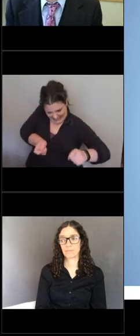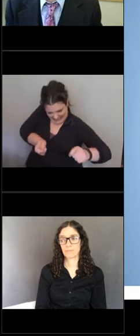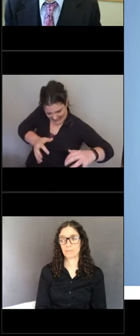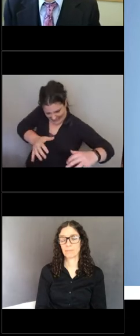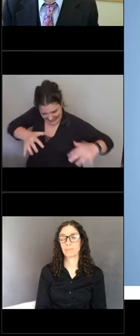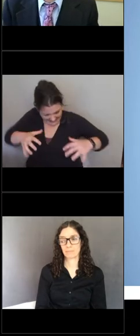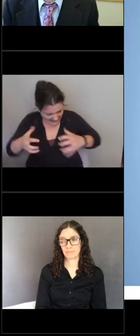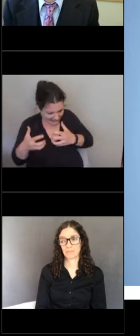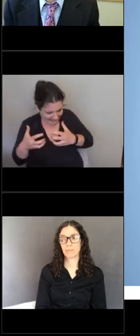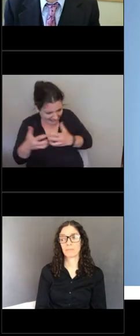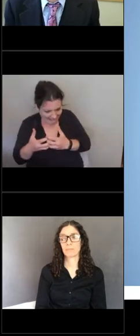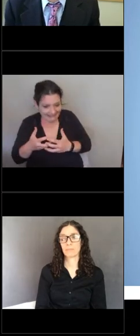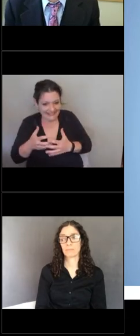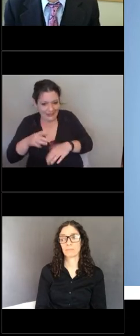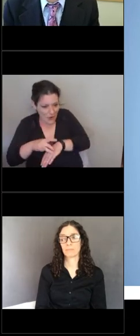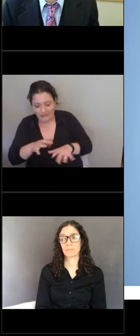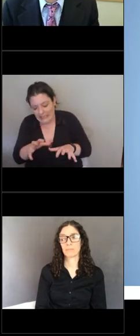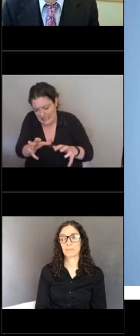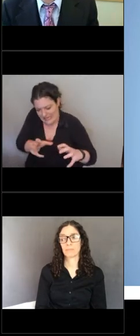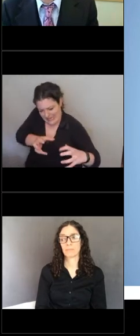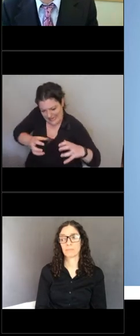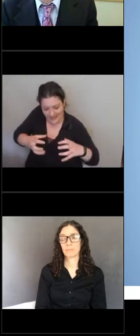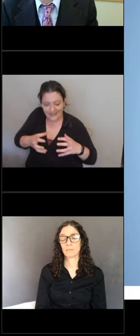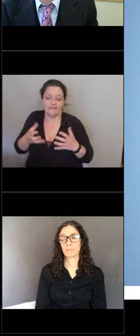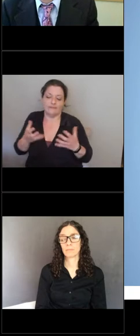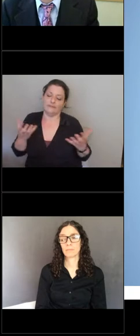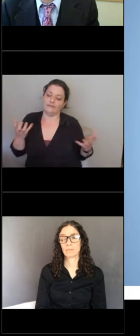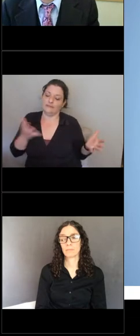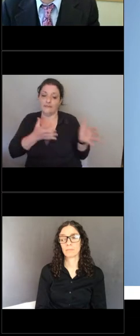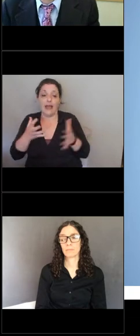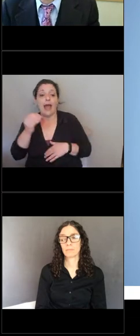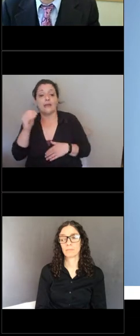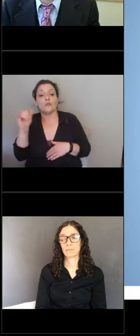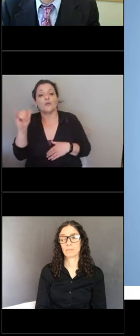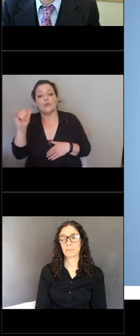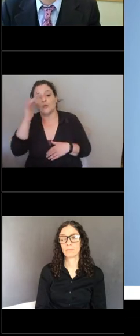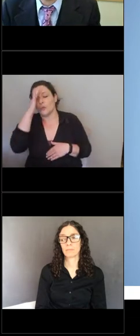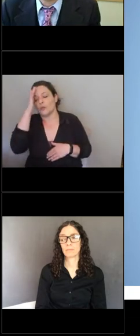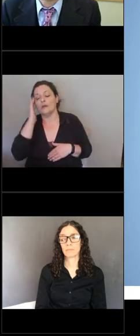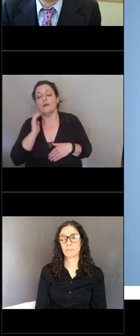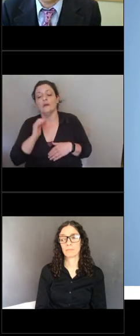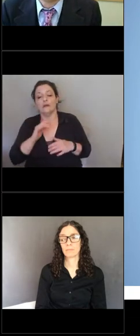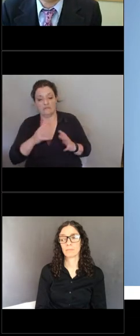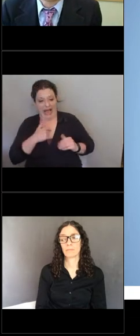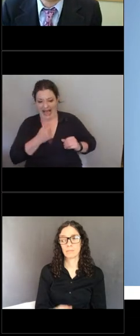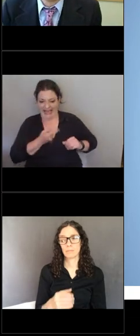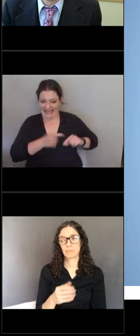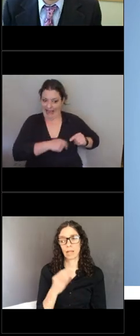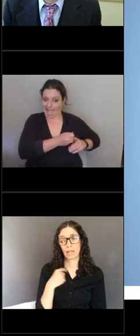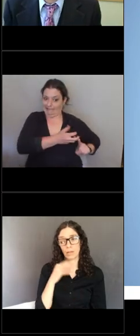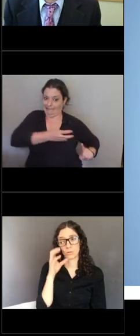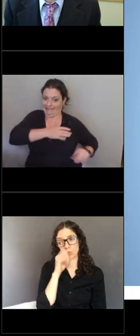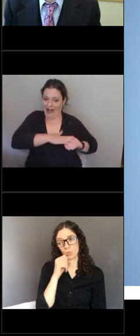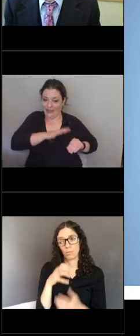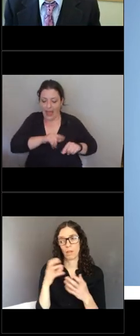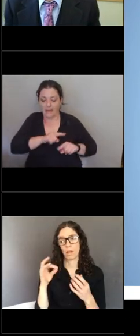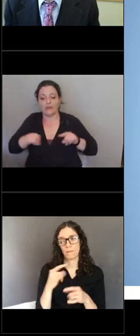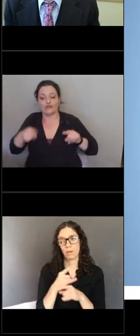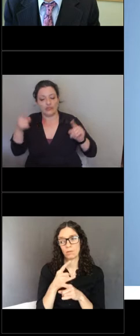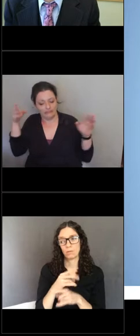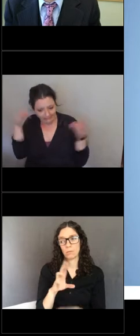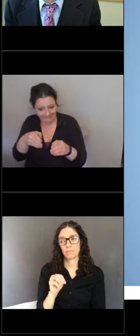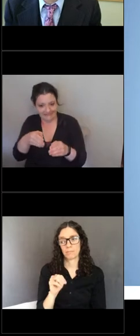much later in life, in time to witness, in 2019, this small island with its 800 inhabitants allocate all